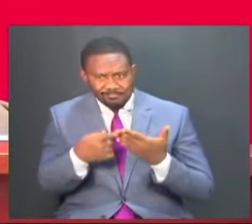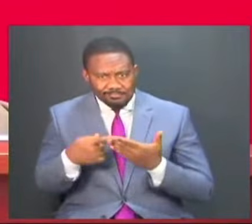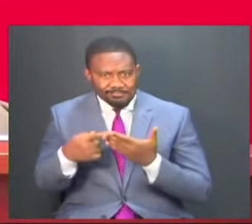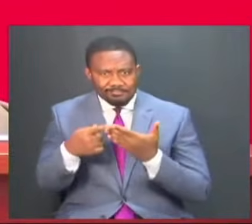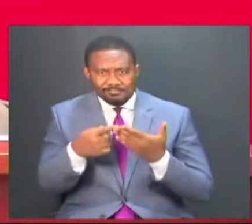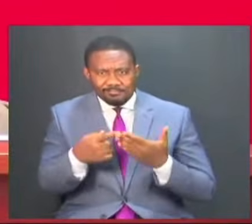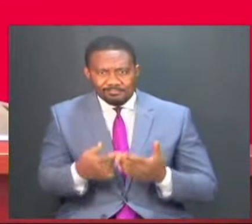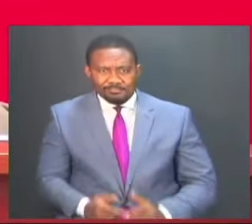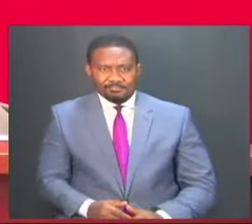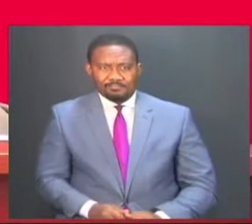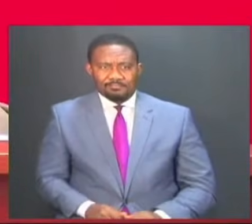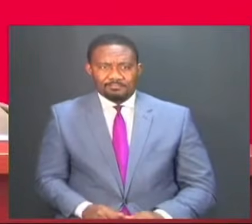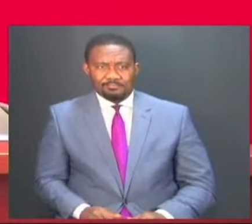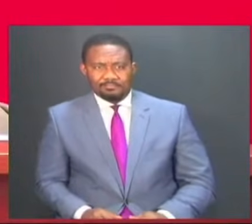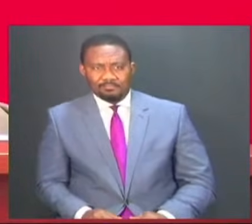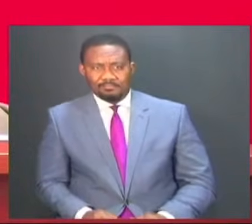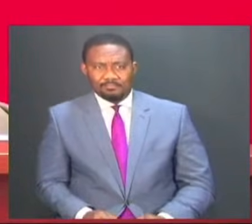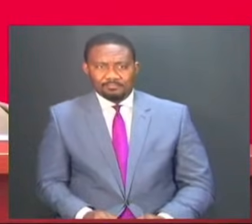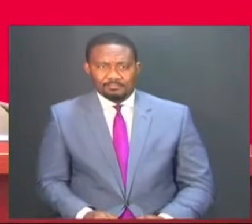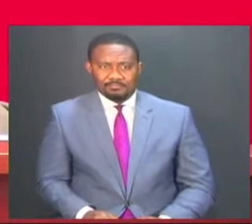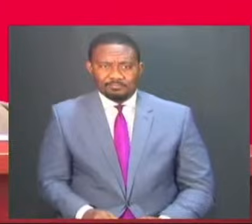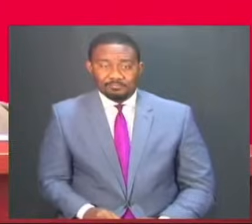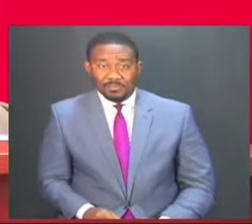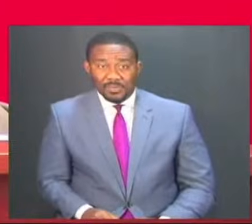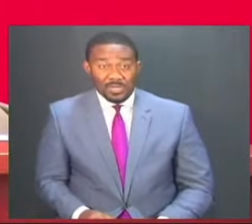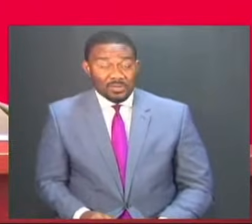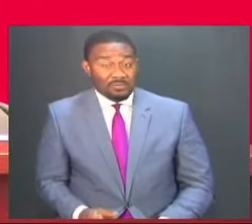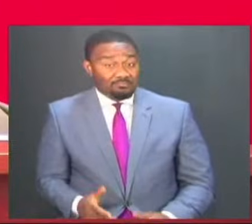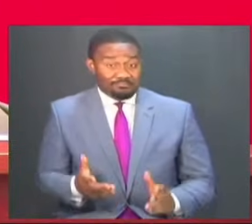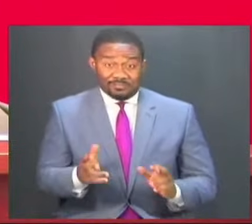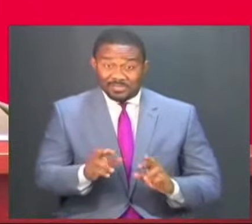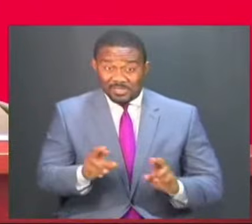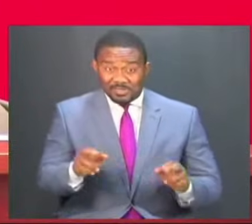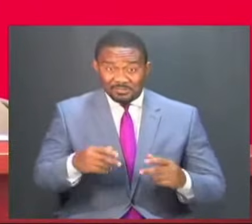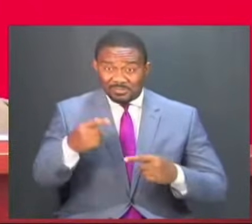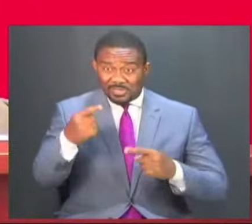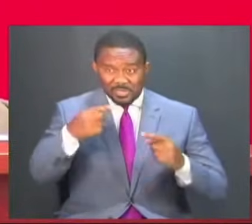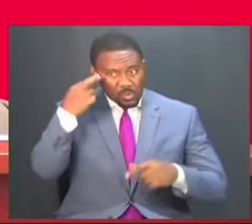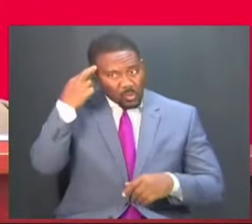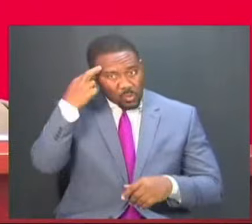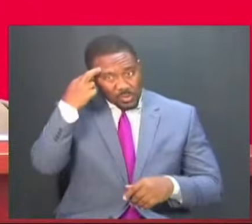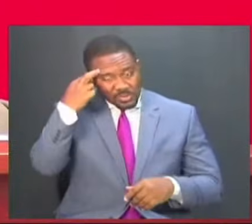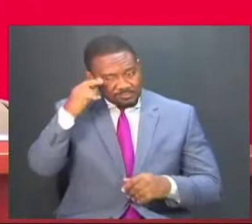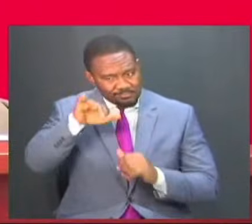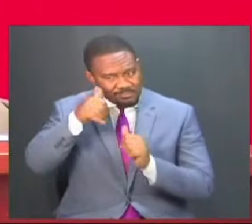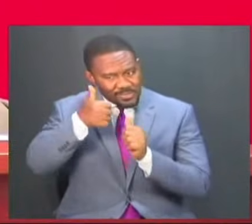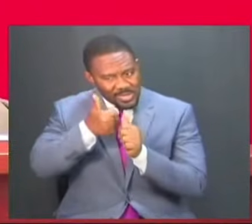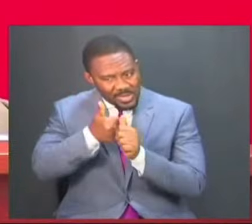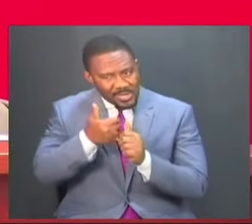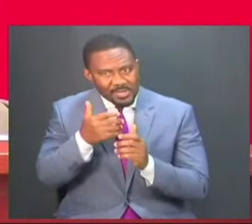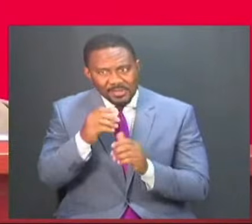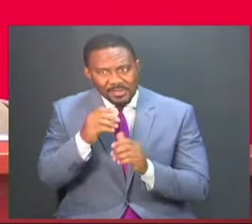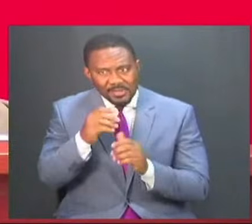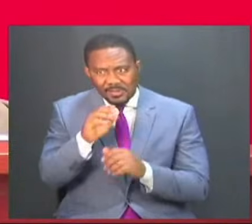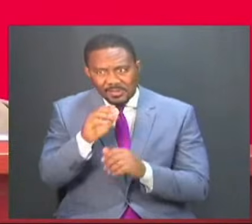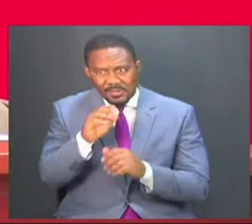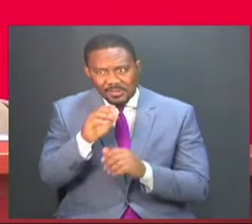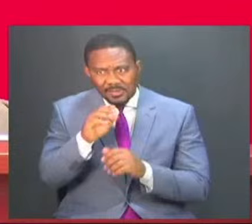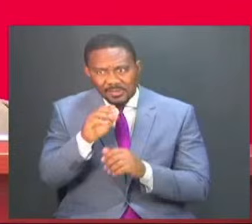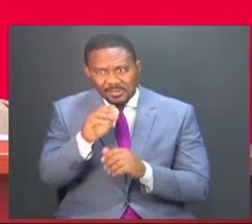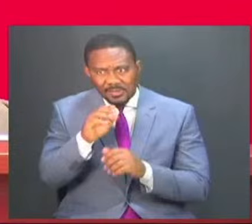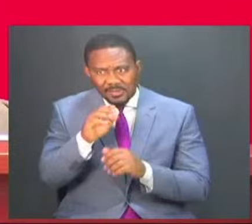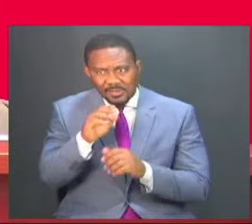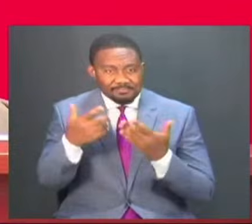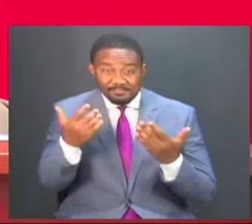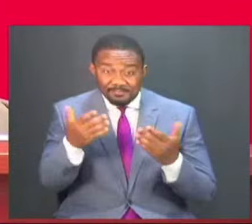House. At this point, we shall debate the rationale, the brain behind the bill. I'll give